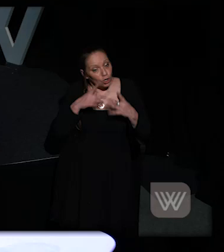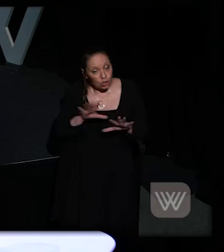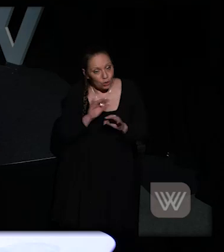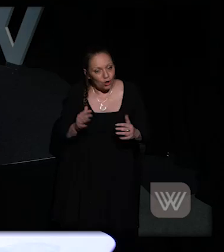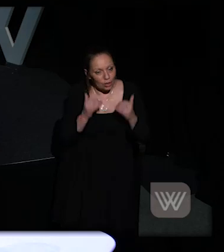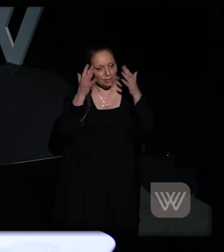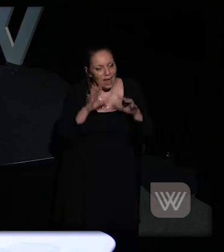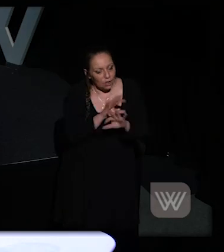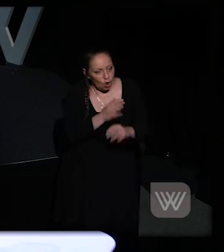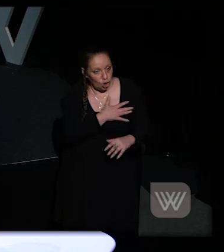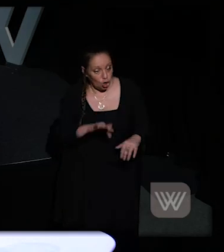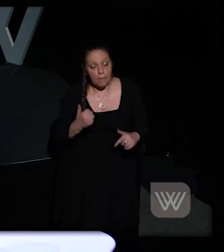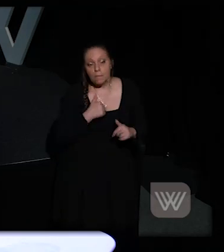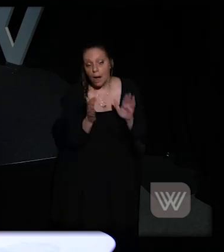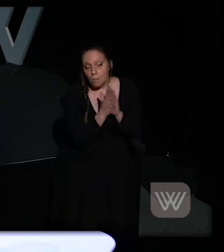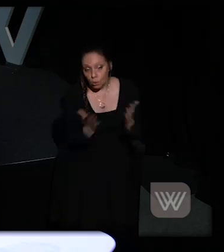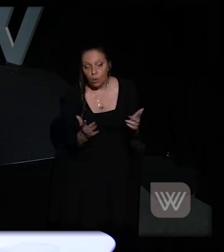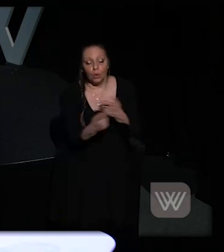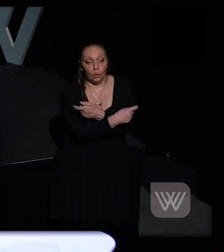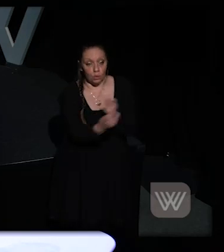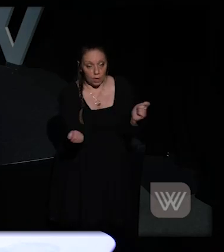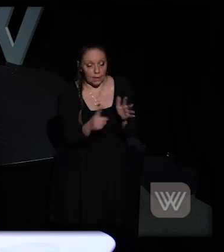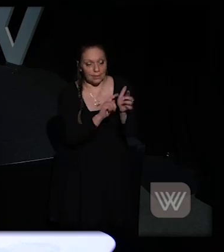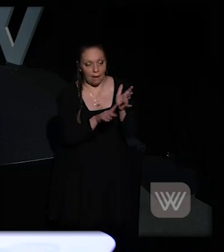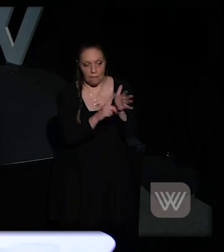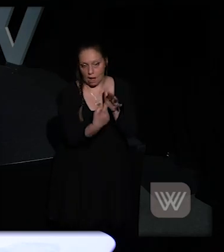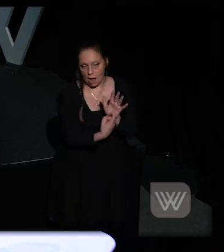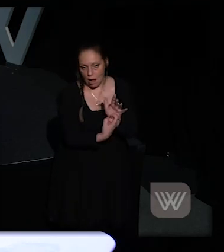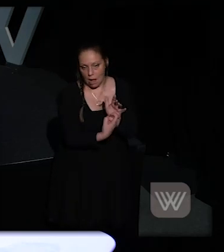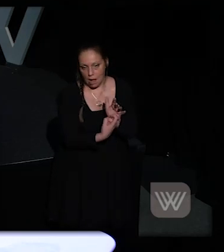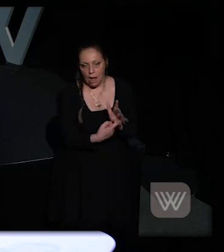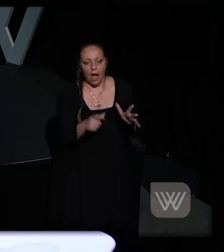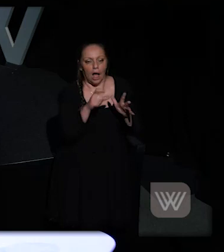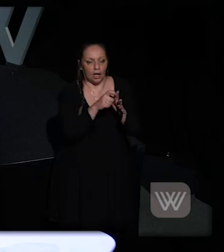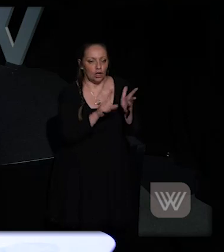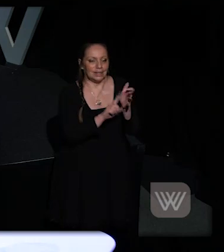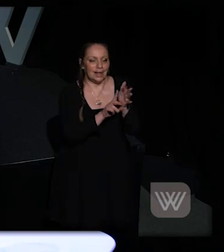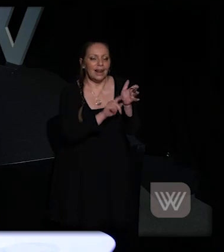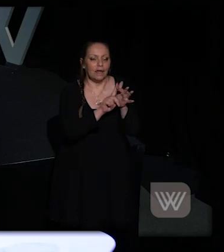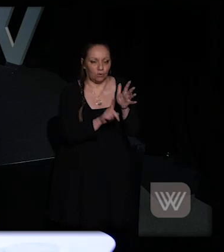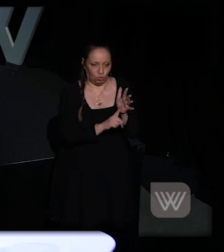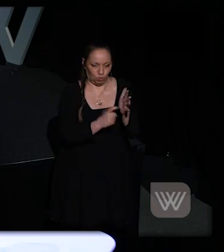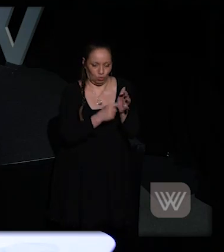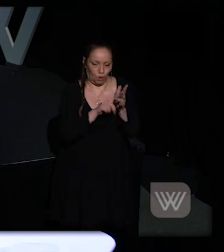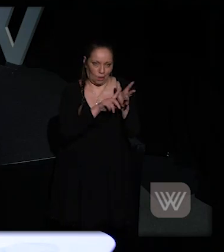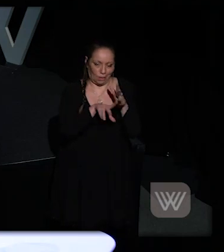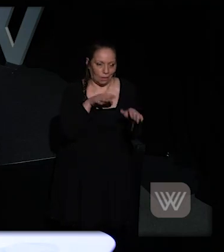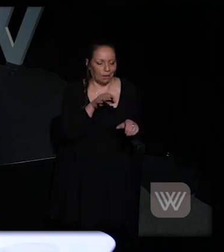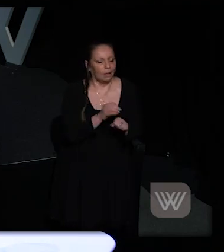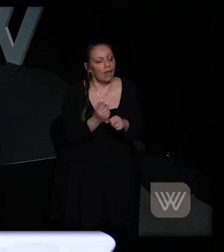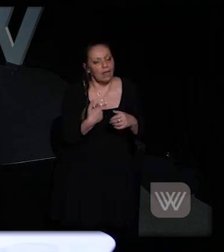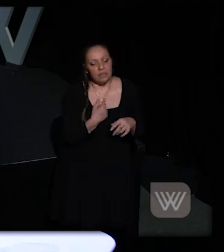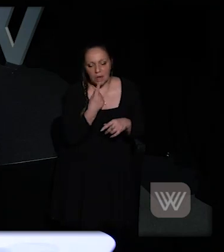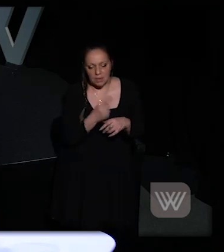But what I did with my book is, when we released the cover of the book, I got D-level trolling, so not predator troll, but, you know, and they were